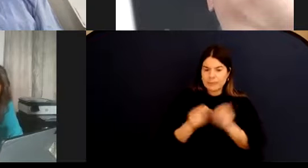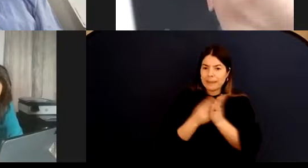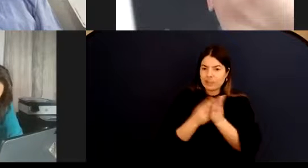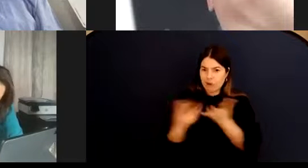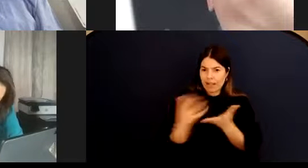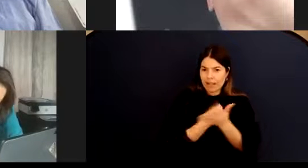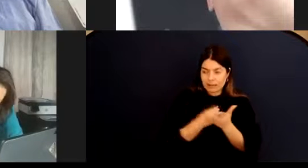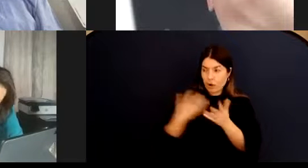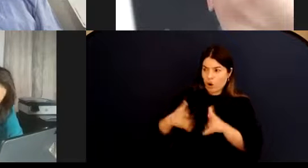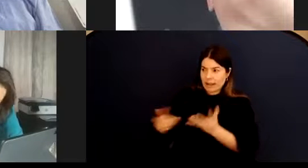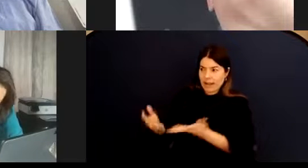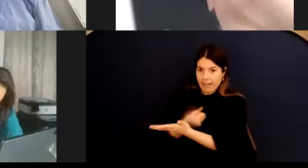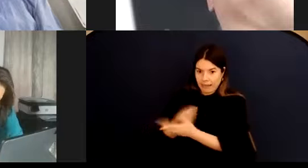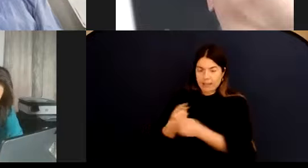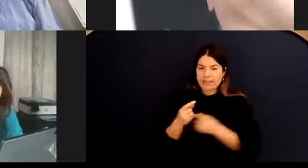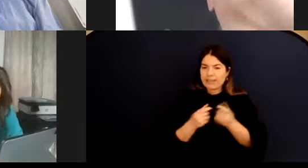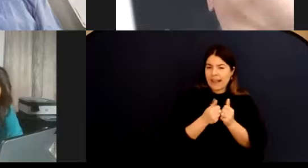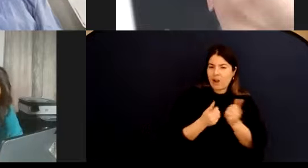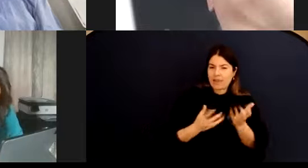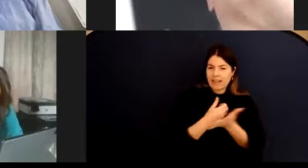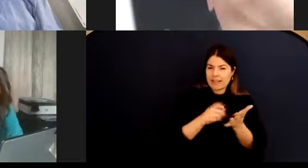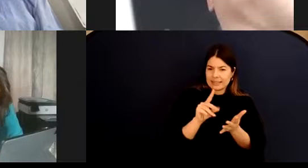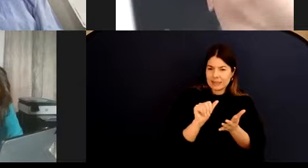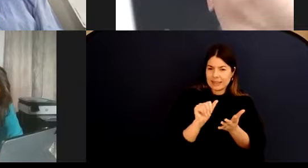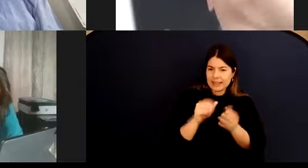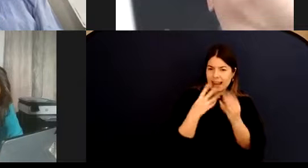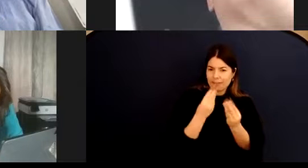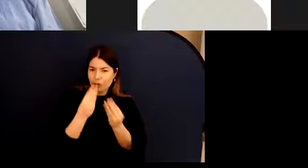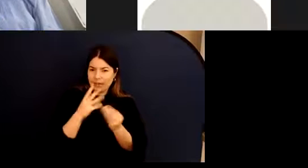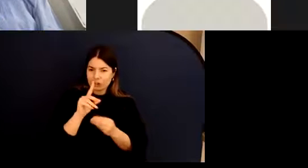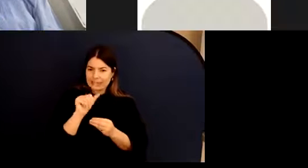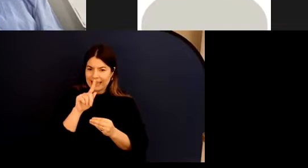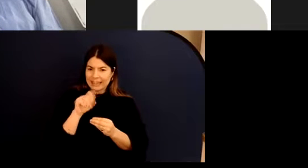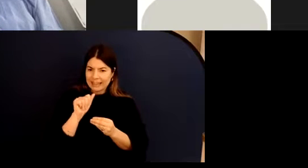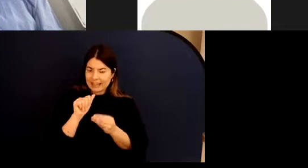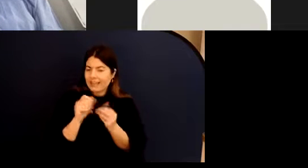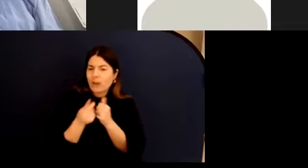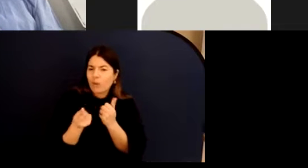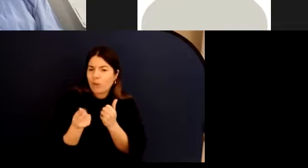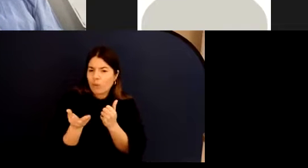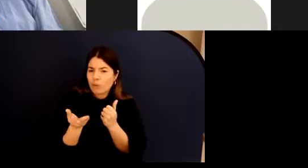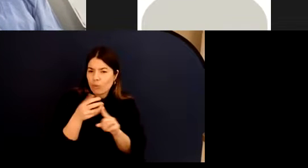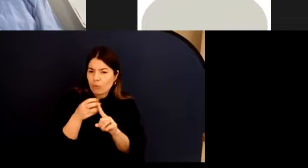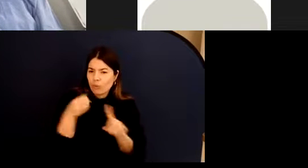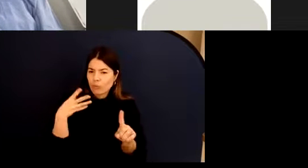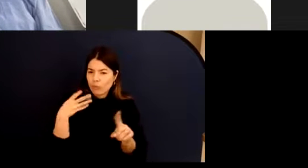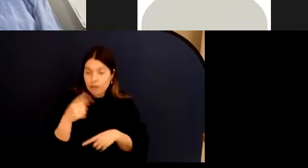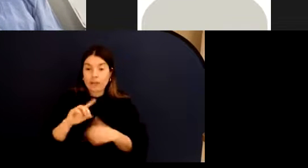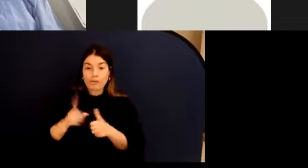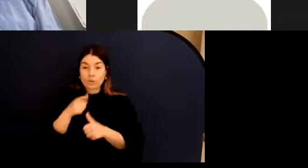I said on this one, we are going to go first with Dory Brown.